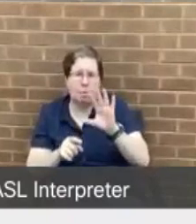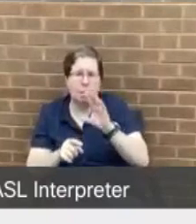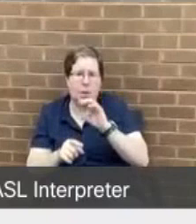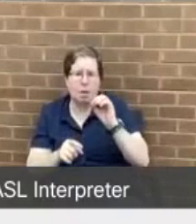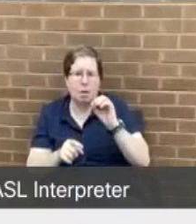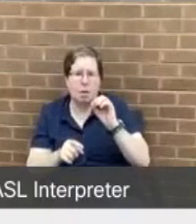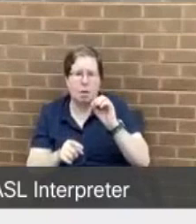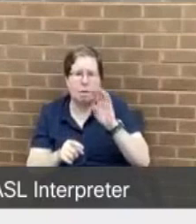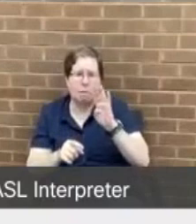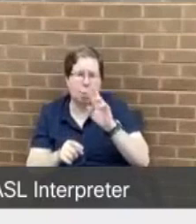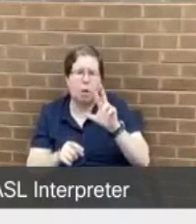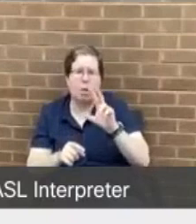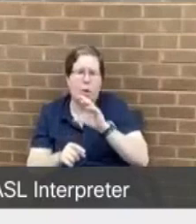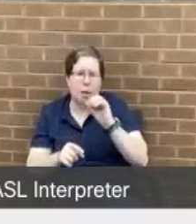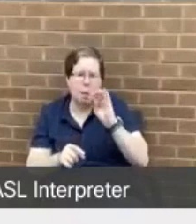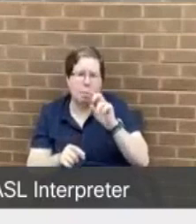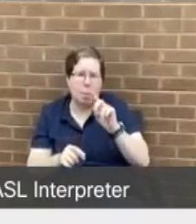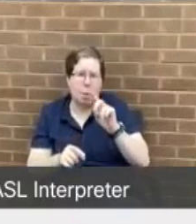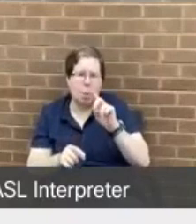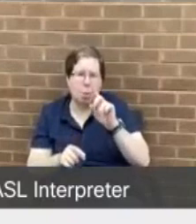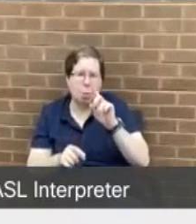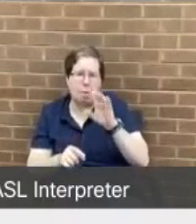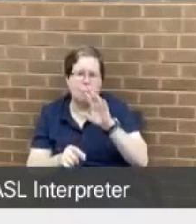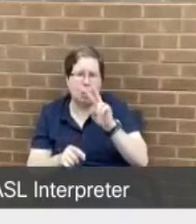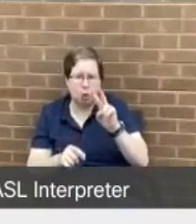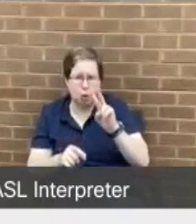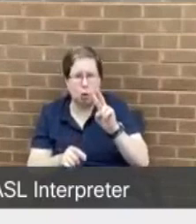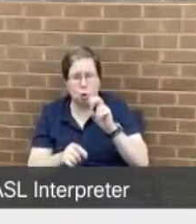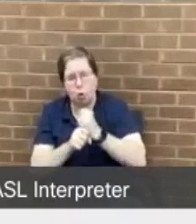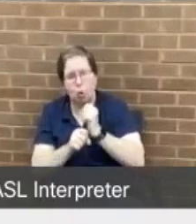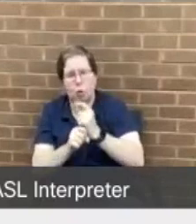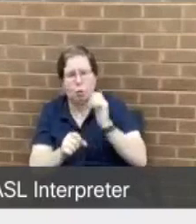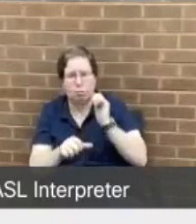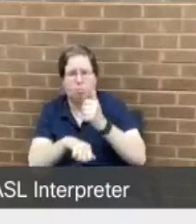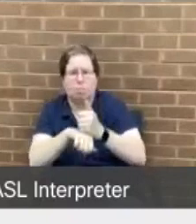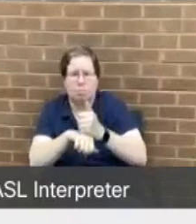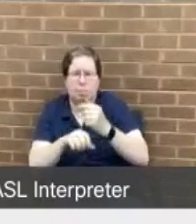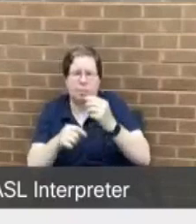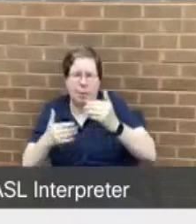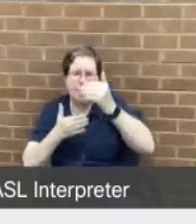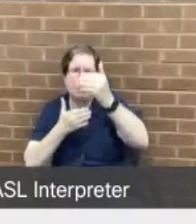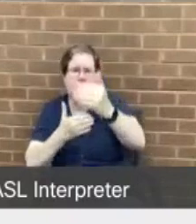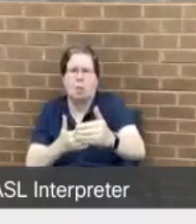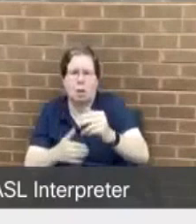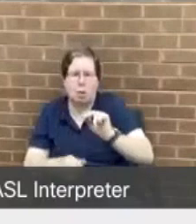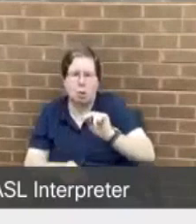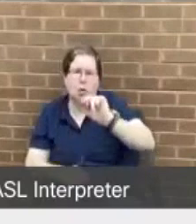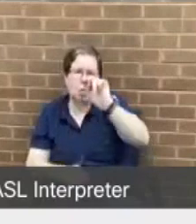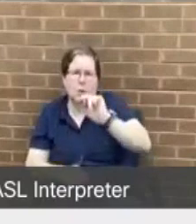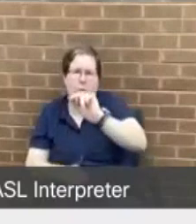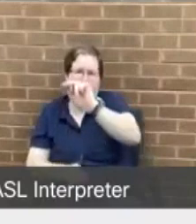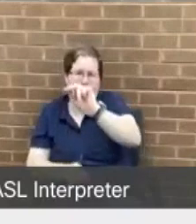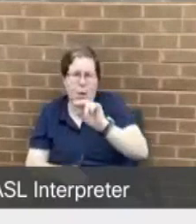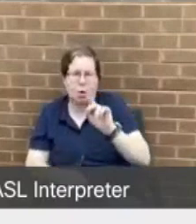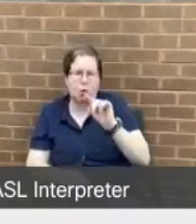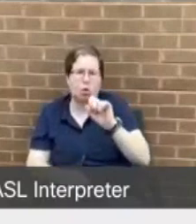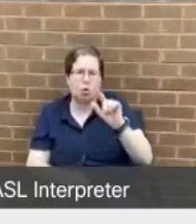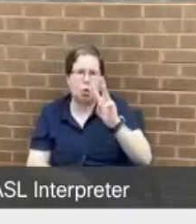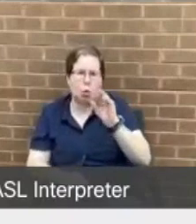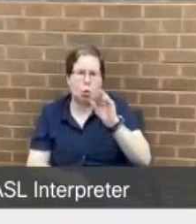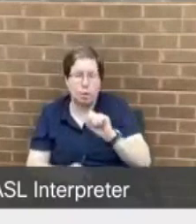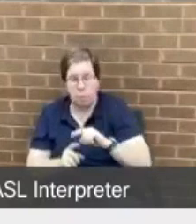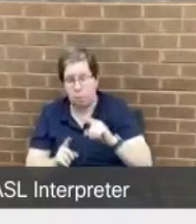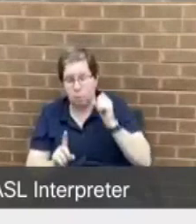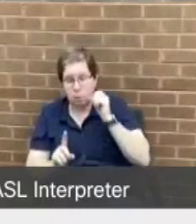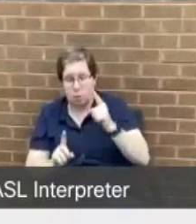43 and Maryland 152. To make way for the extension of two northbound express toll lanes. The extension